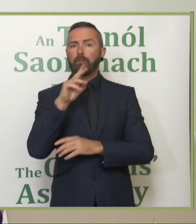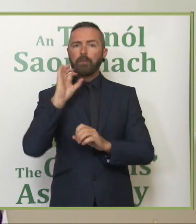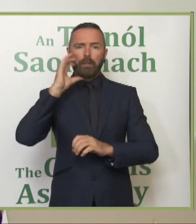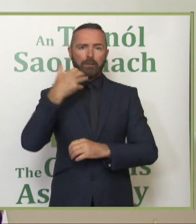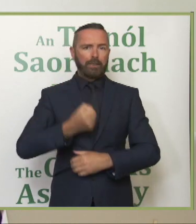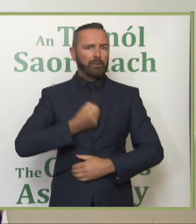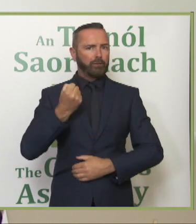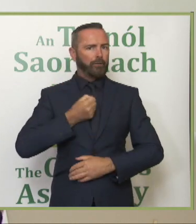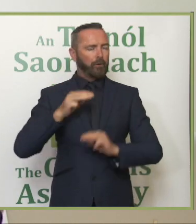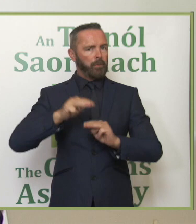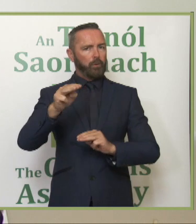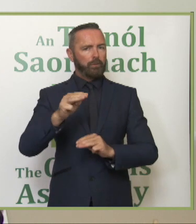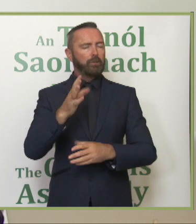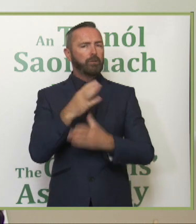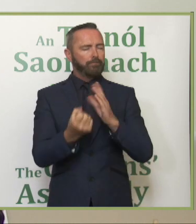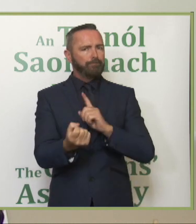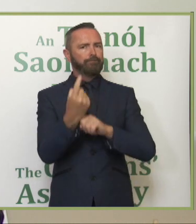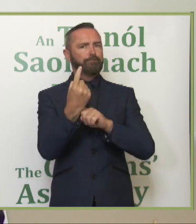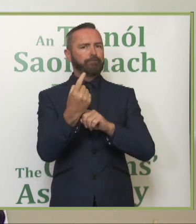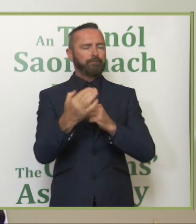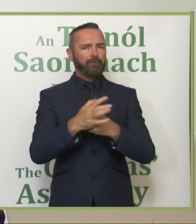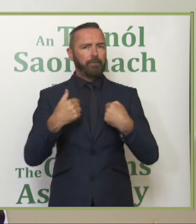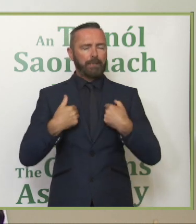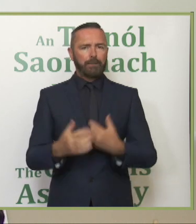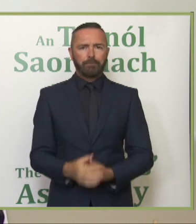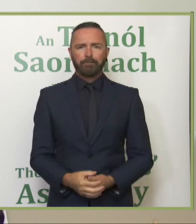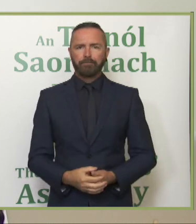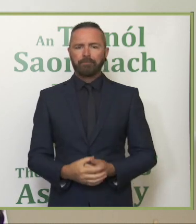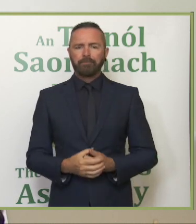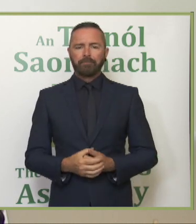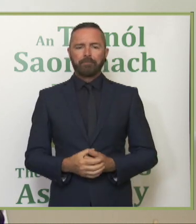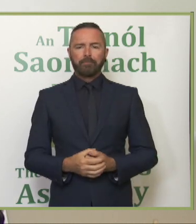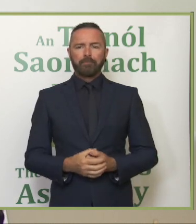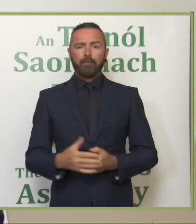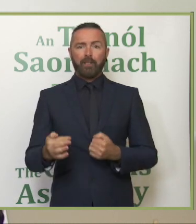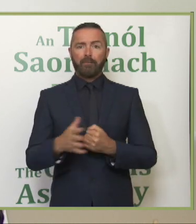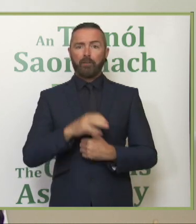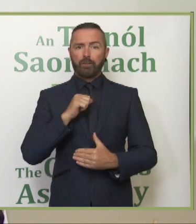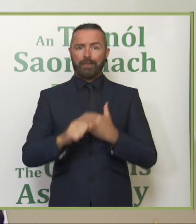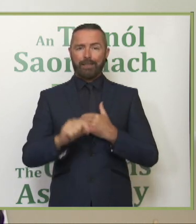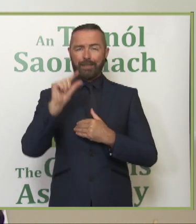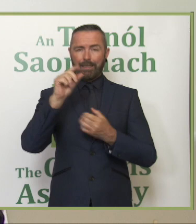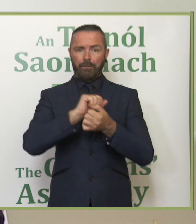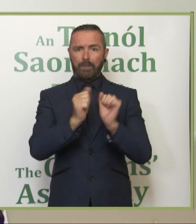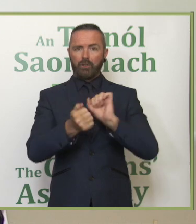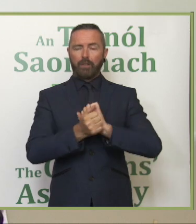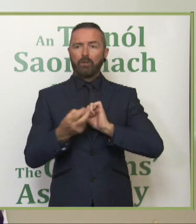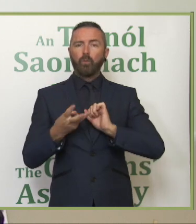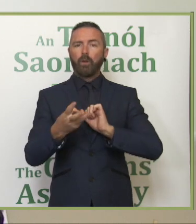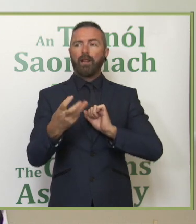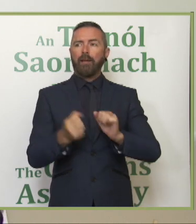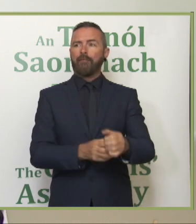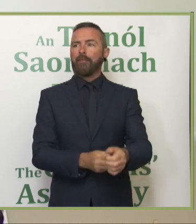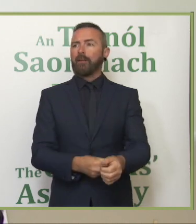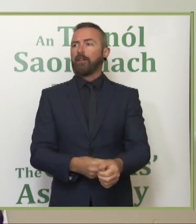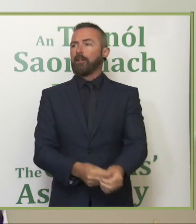more, and I think that's one thing that came through. So from today, a slight shift in perspective. We're going to have a number